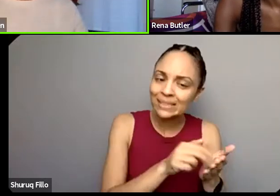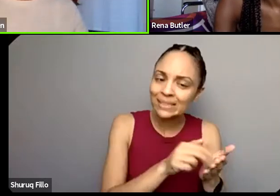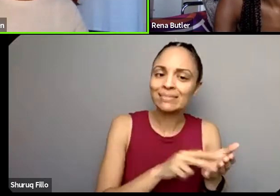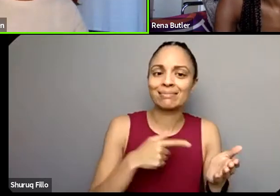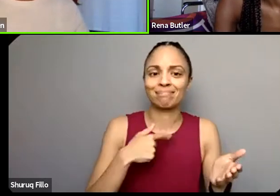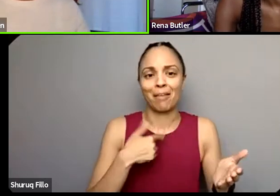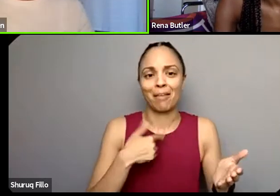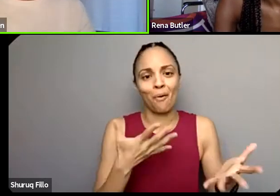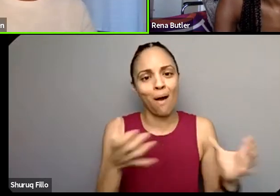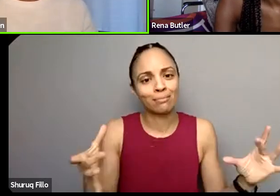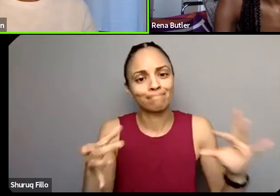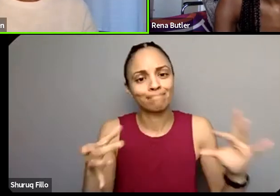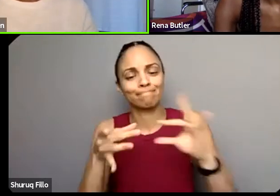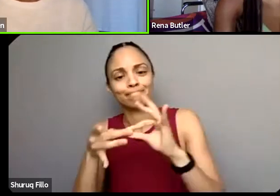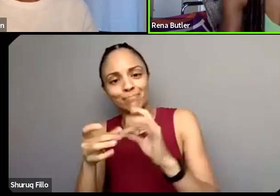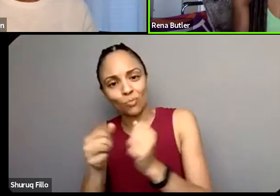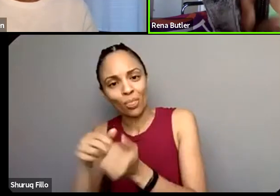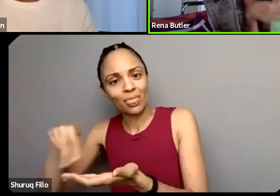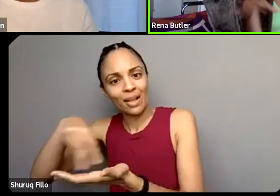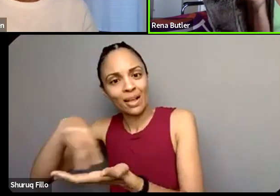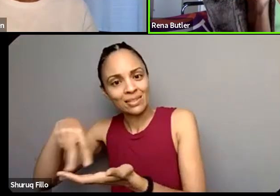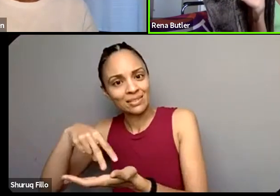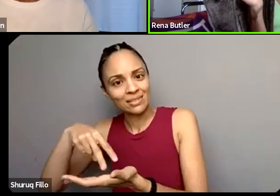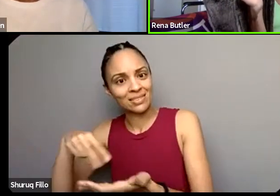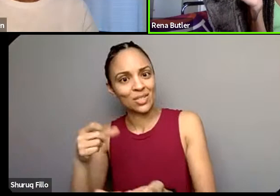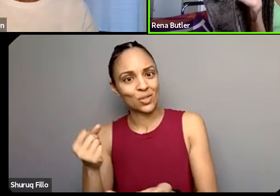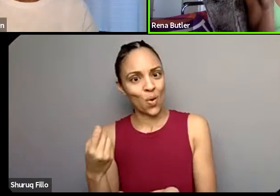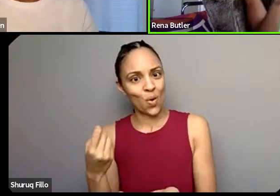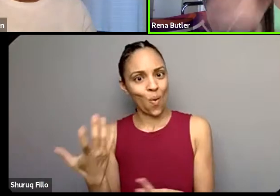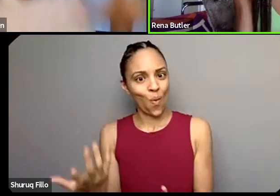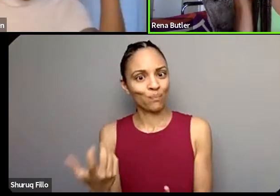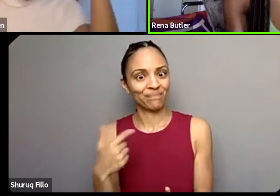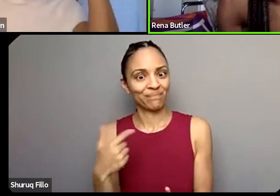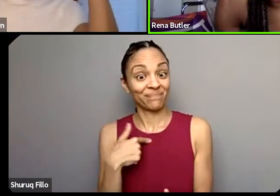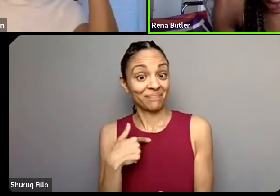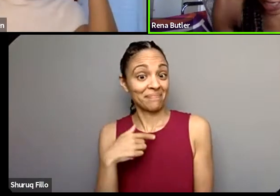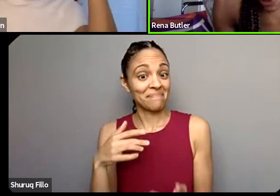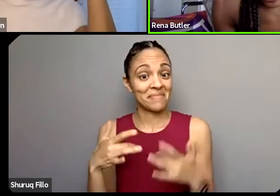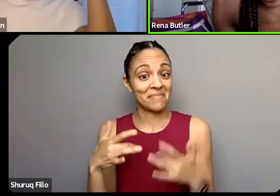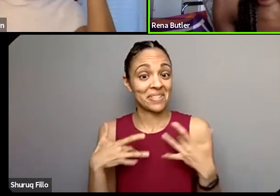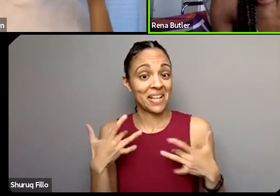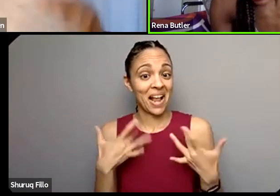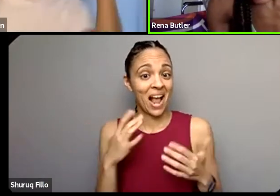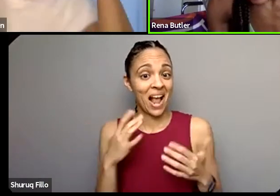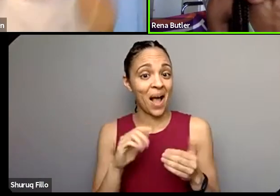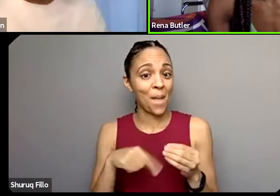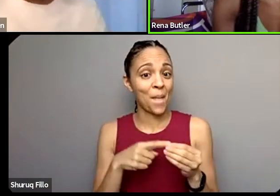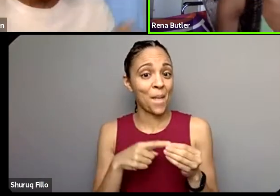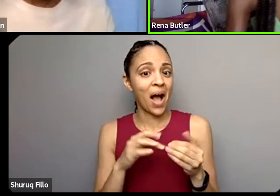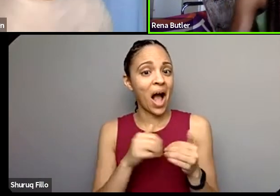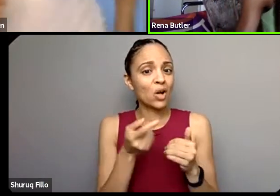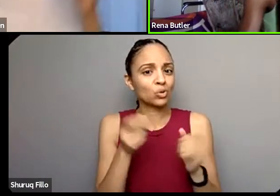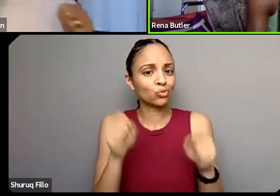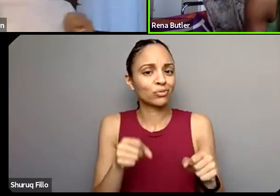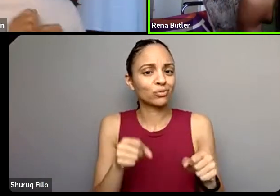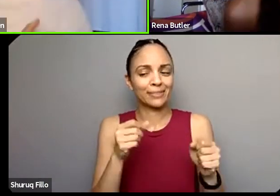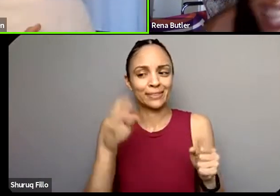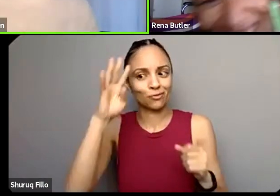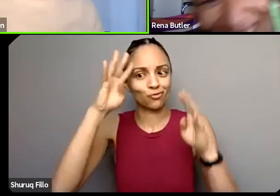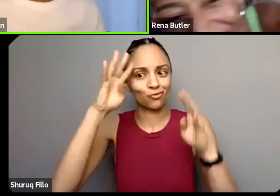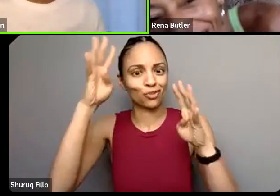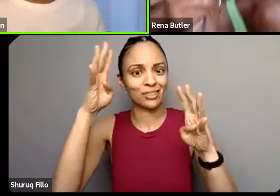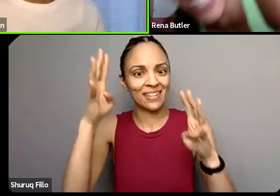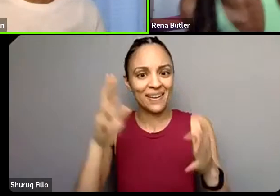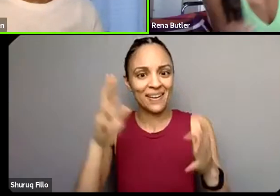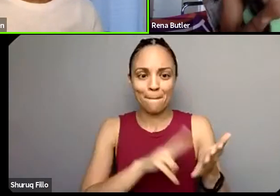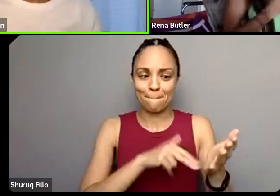build that set. Oh, wait, I didn't even think about, okay, Charmaine, you're giving me ideas. Need to write that down. Need to